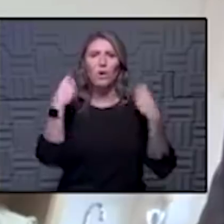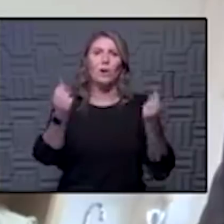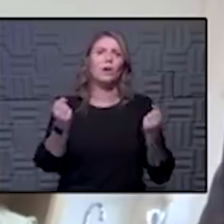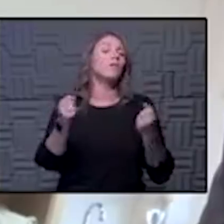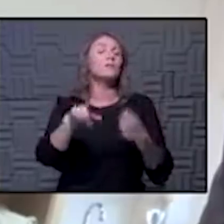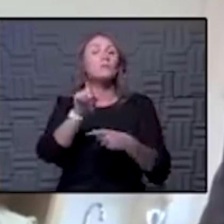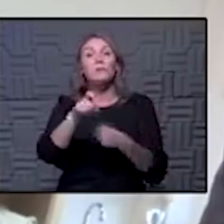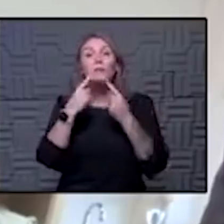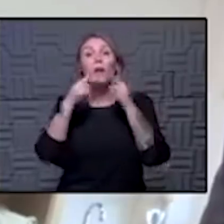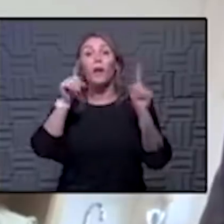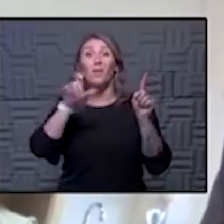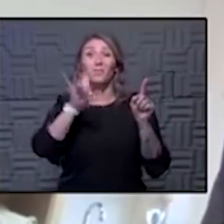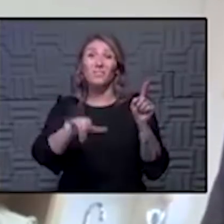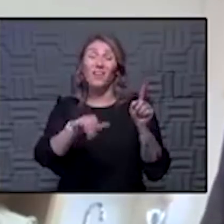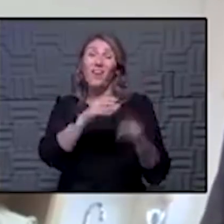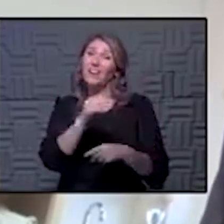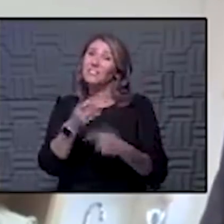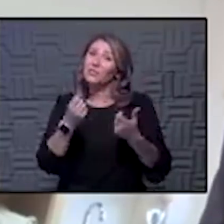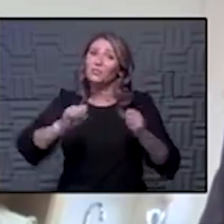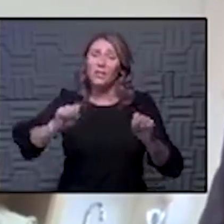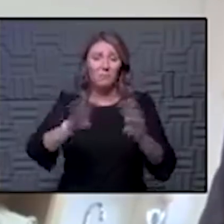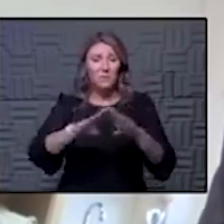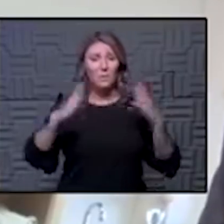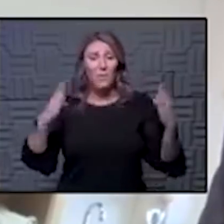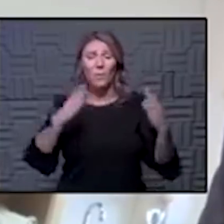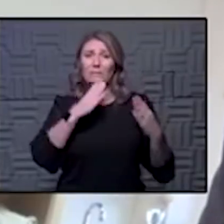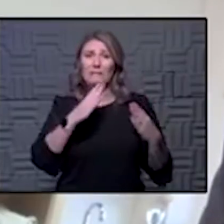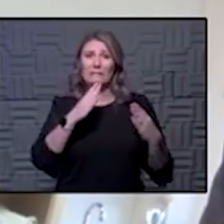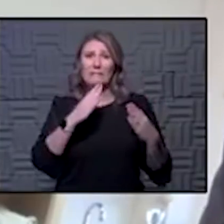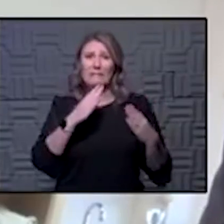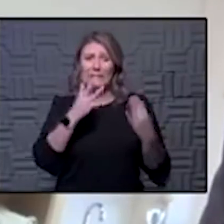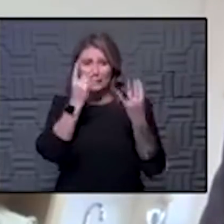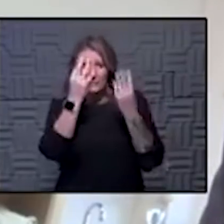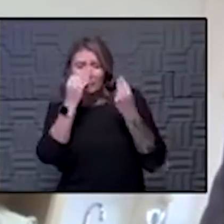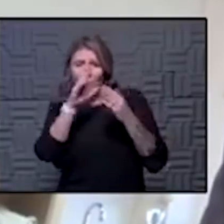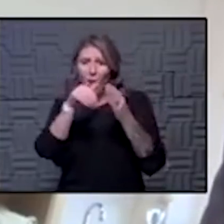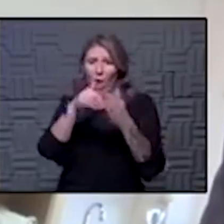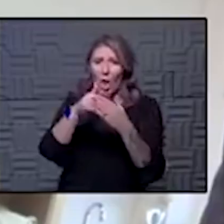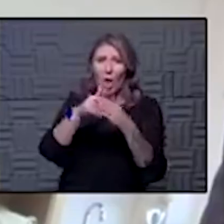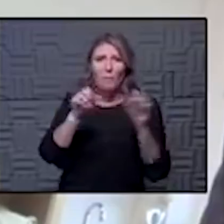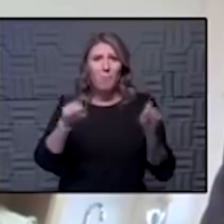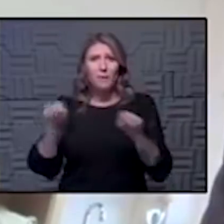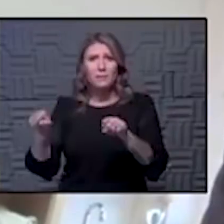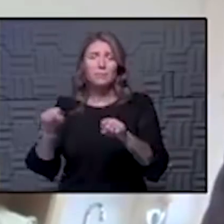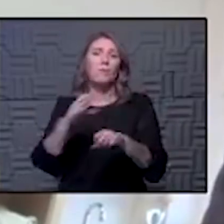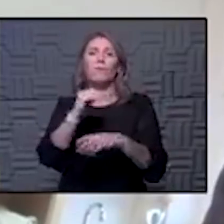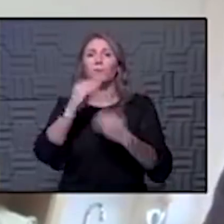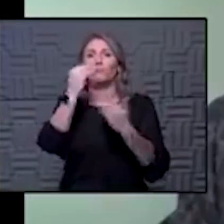that. So we're trying to be as open and considering all sides on the restrictions we're putting in.